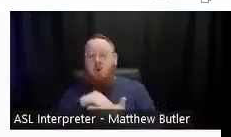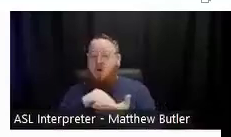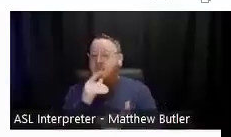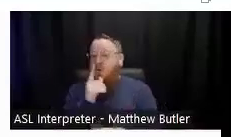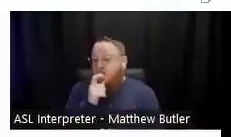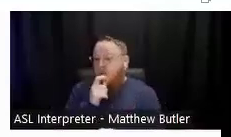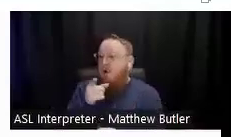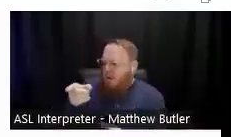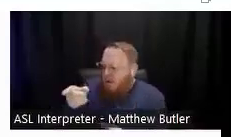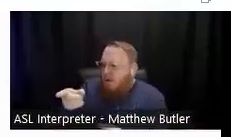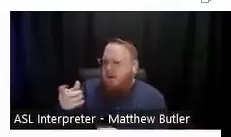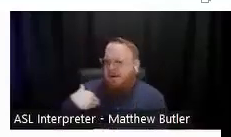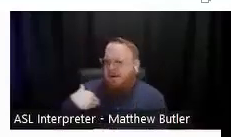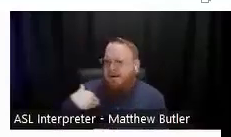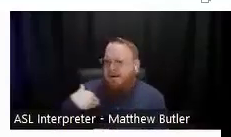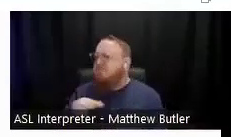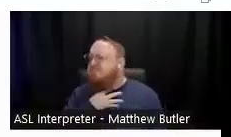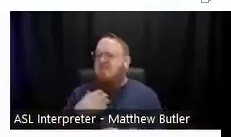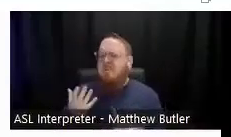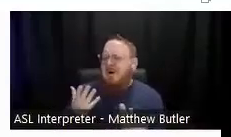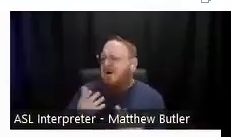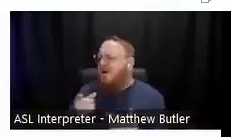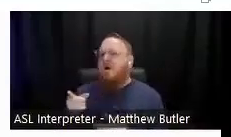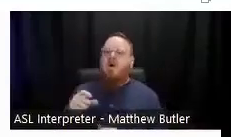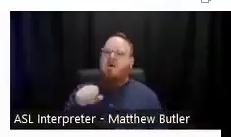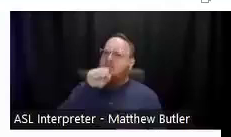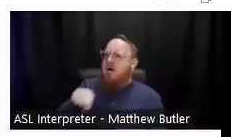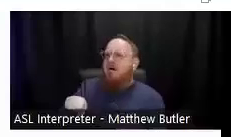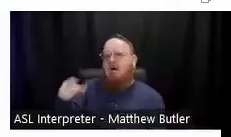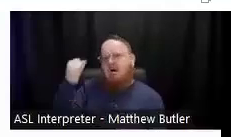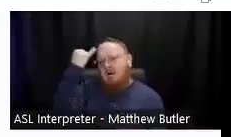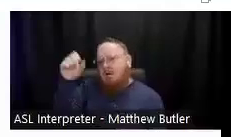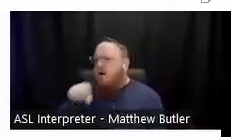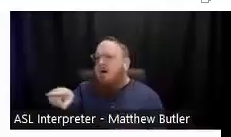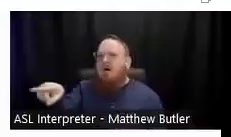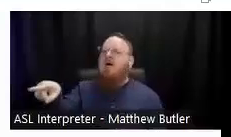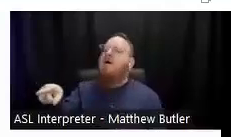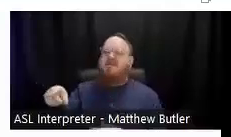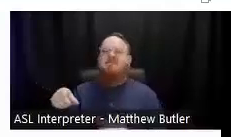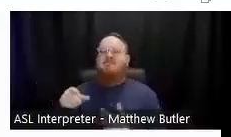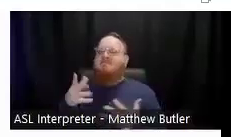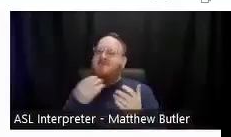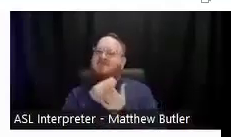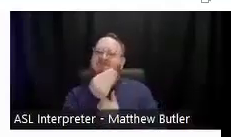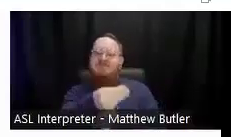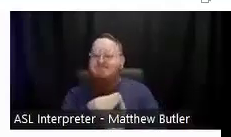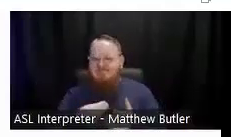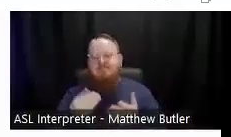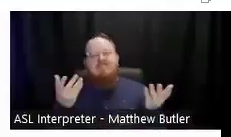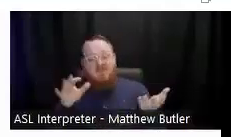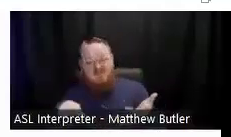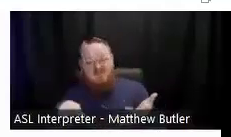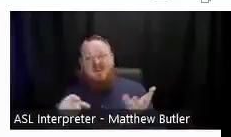had one. And she said, wow, that's a great idea. I need one of those. So navigating in the community, certainly.